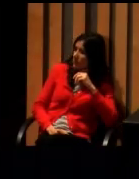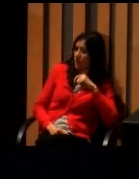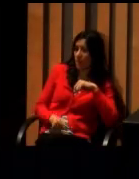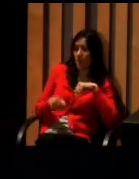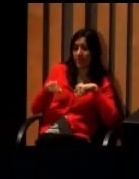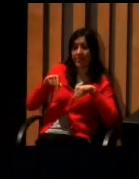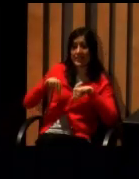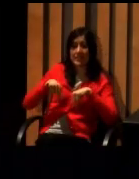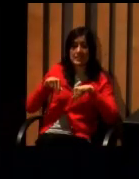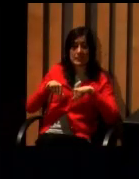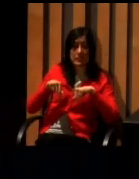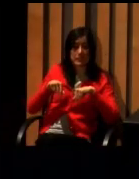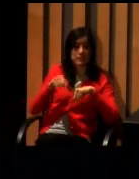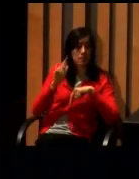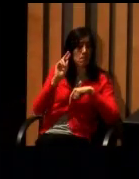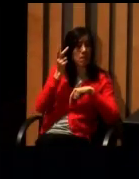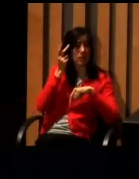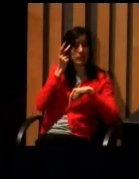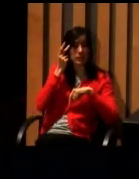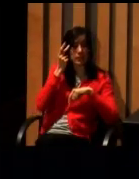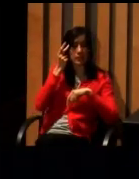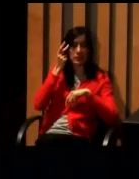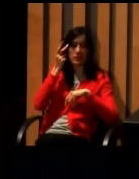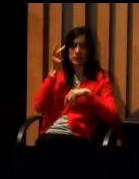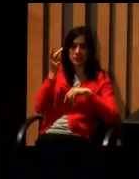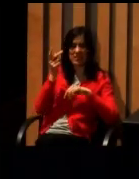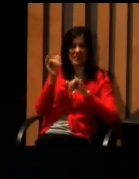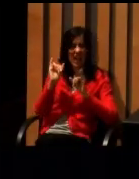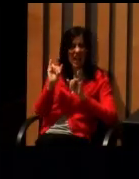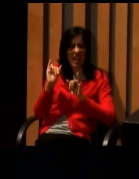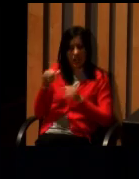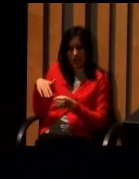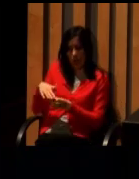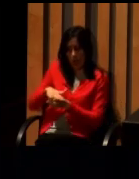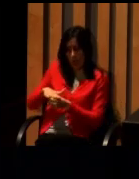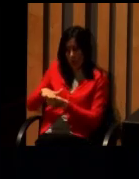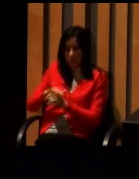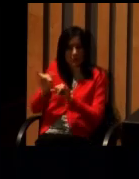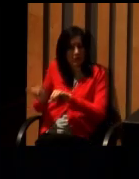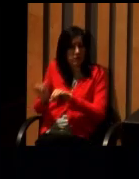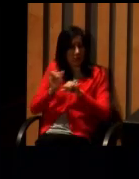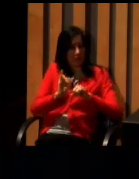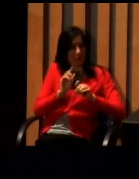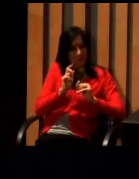It's a local issue, but it's being played out on a national stage.